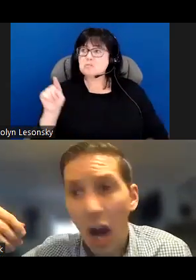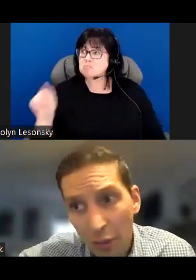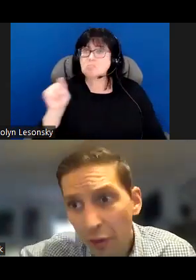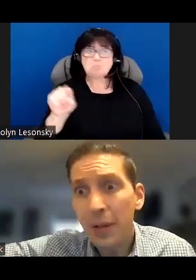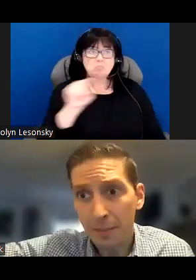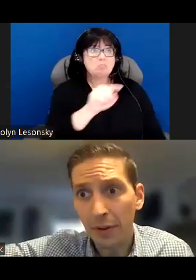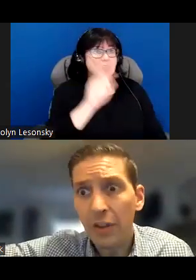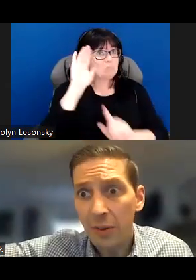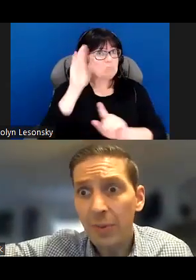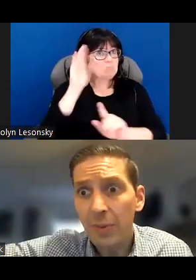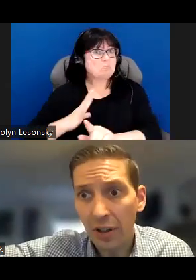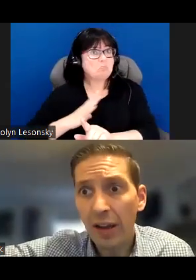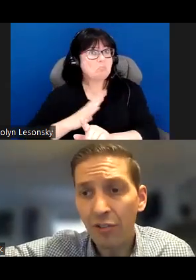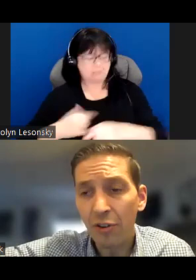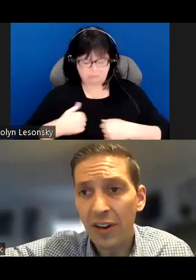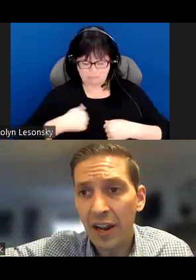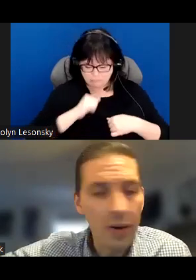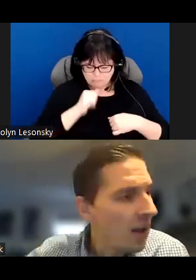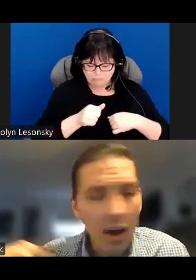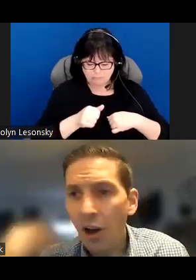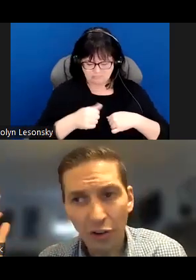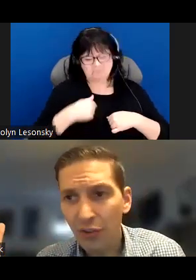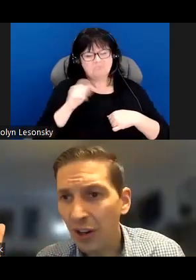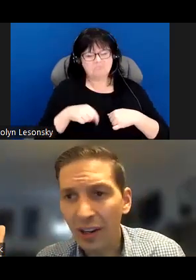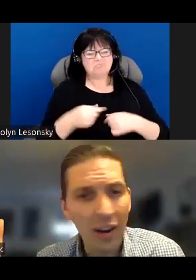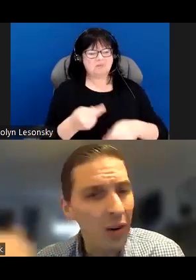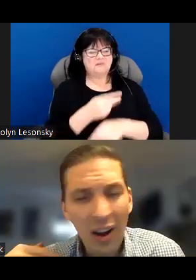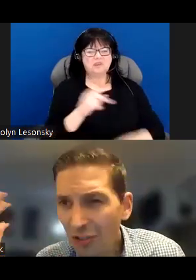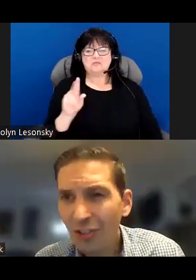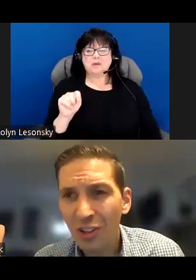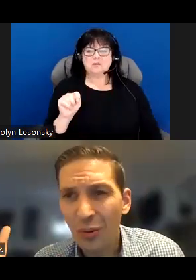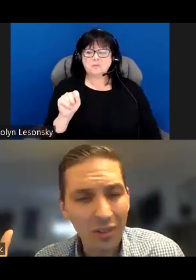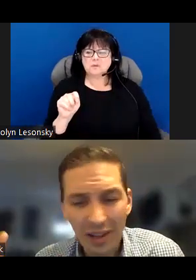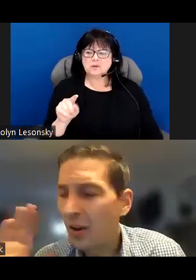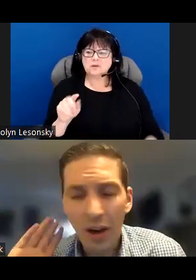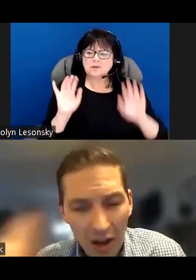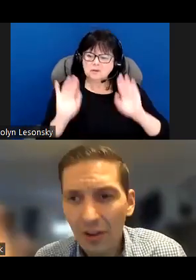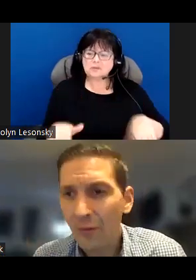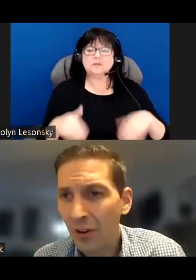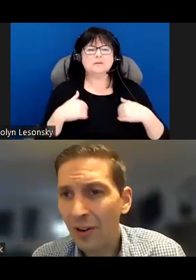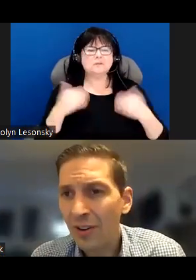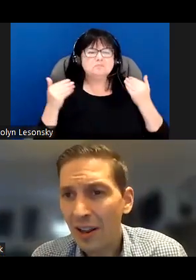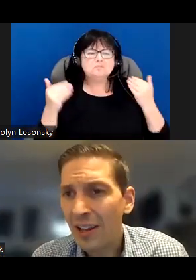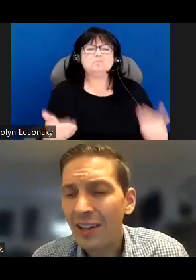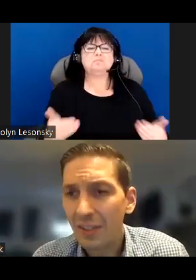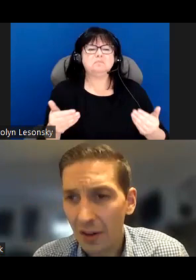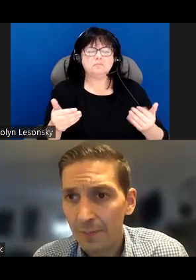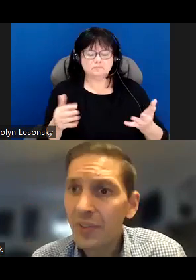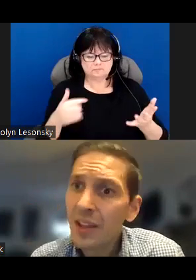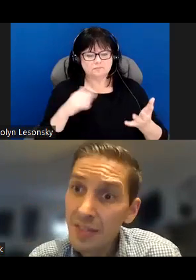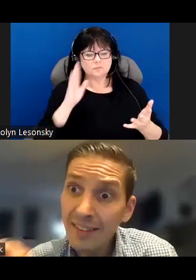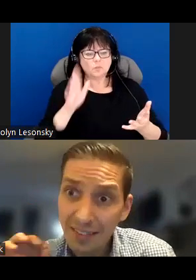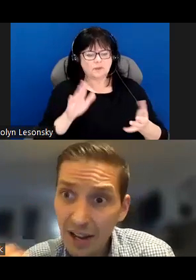fine. Other people seem to have their lives sorted out. I'll just figure it out. I'll just deal with it. I'll figure it out and get it